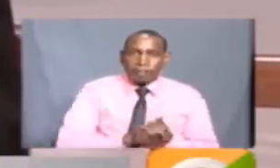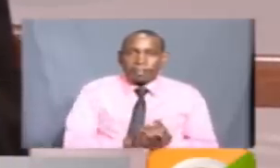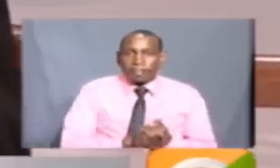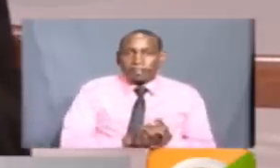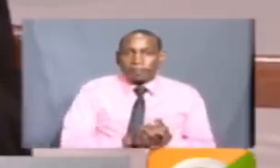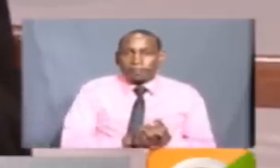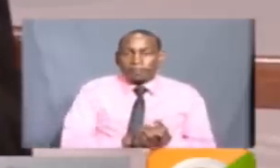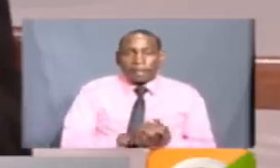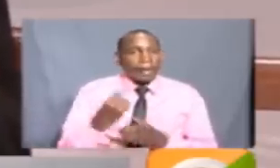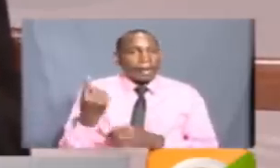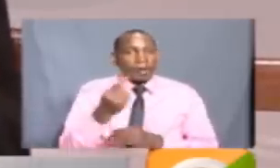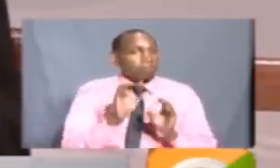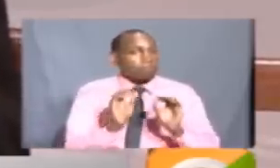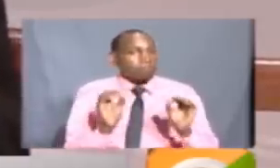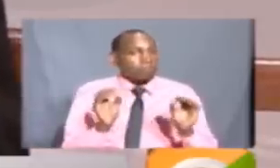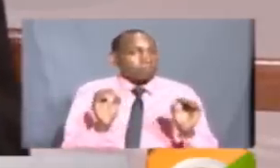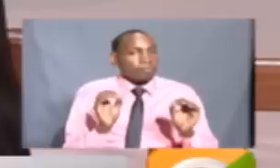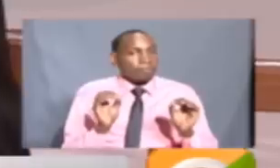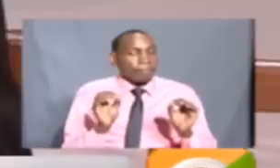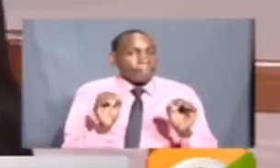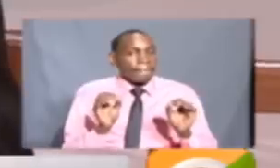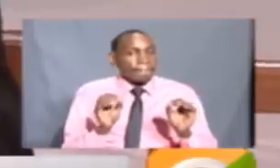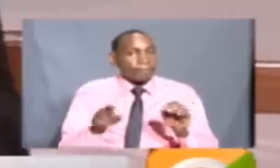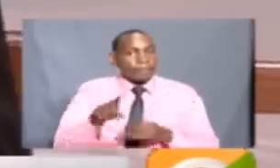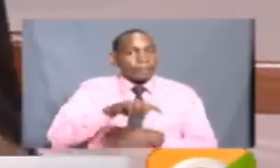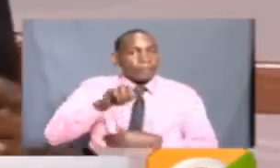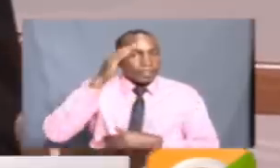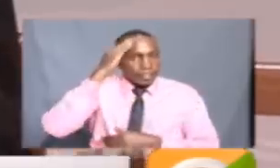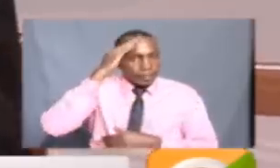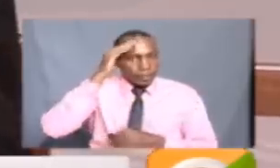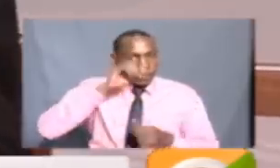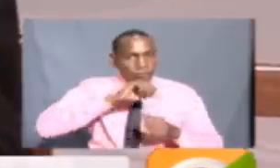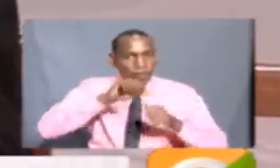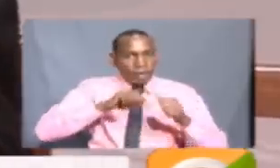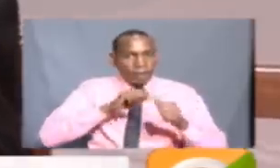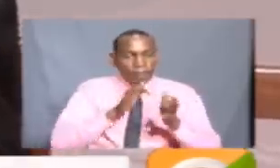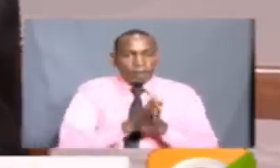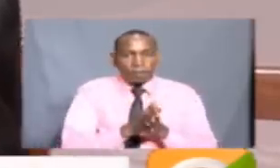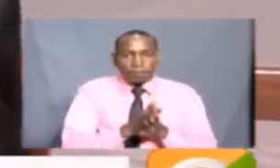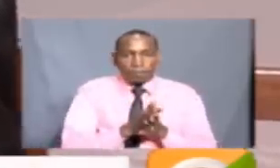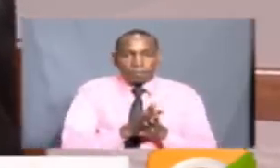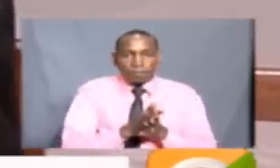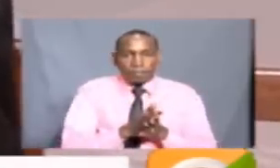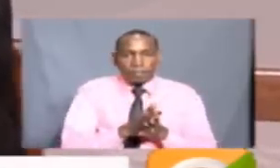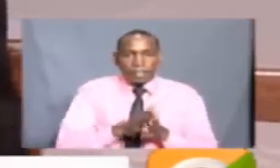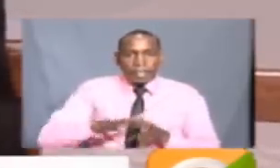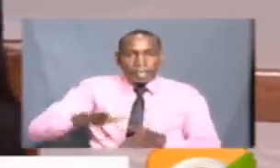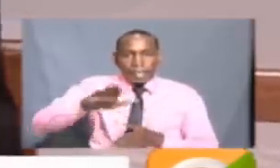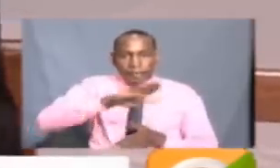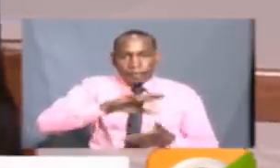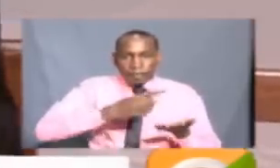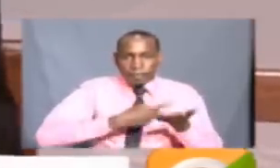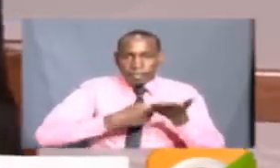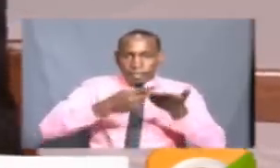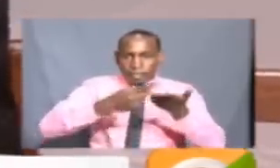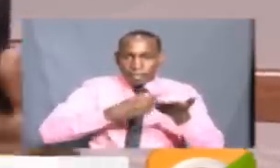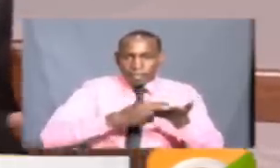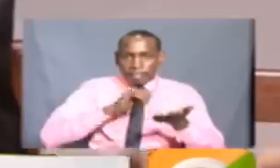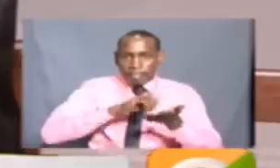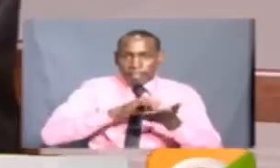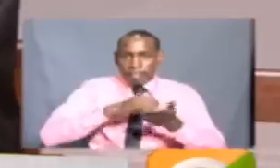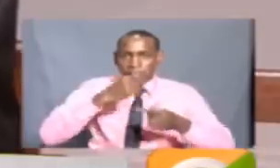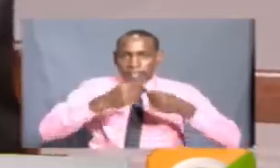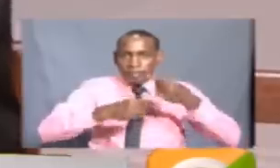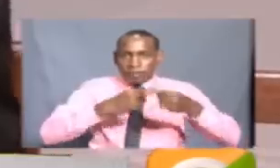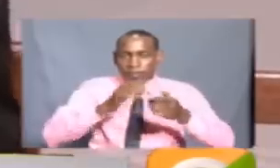course, we are not alone in the world. We know about the great environmental debate that has been going on. We know